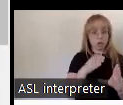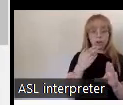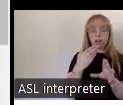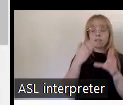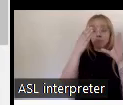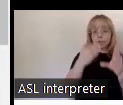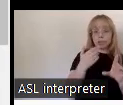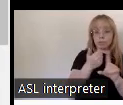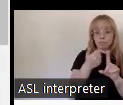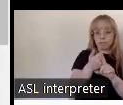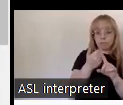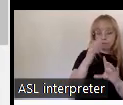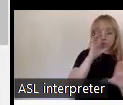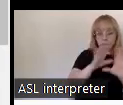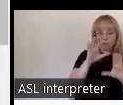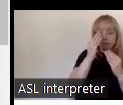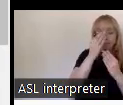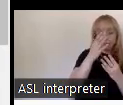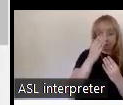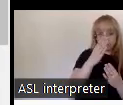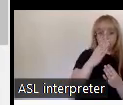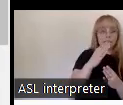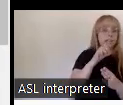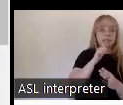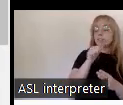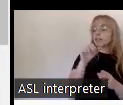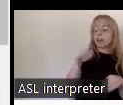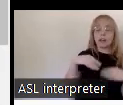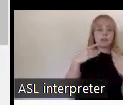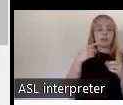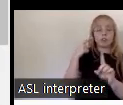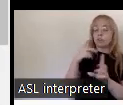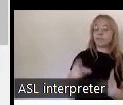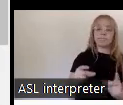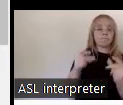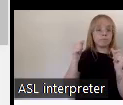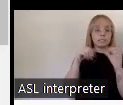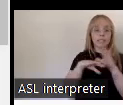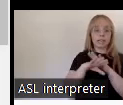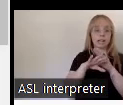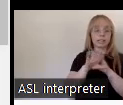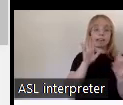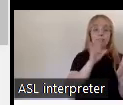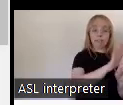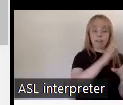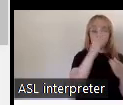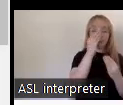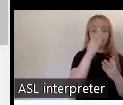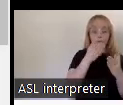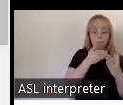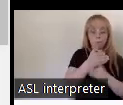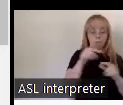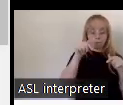their information, that does not give you immediate access to information through this